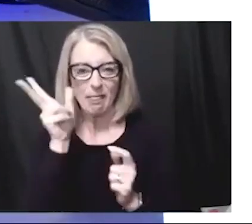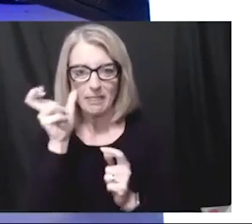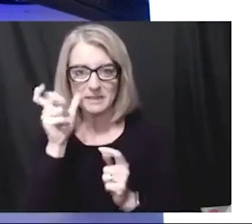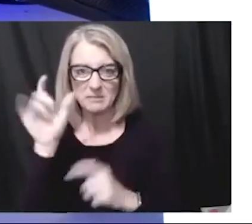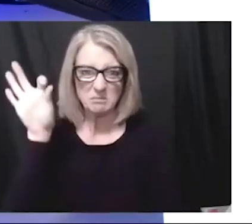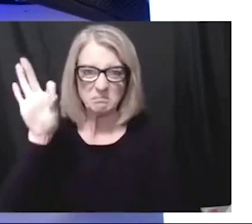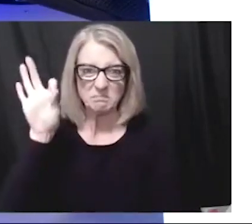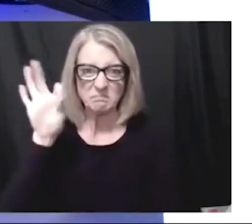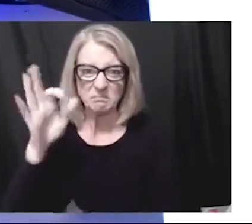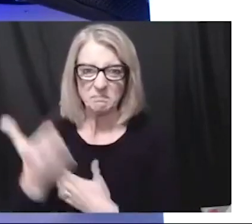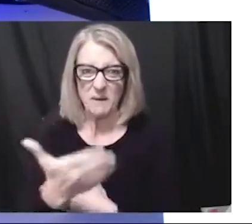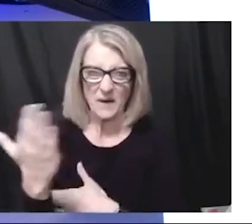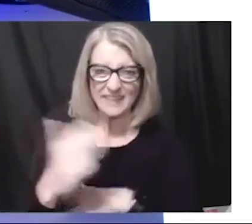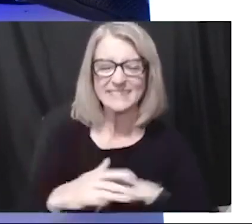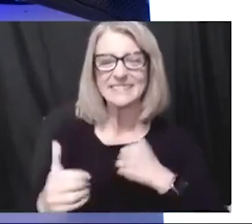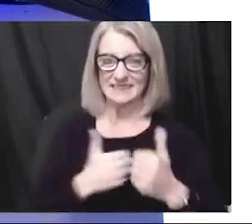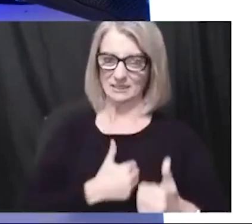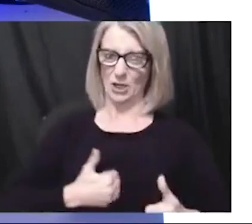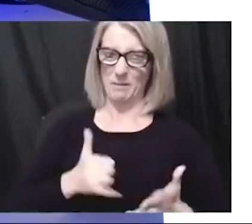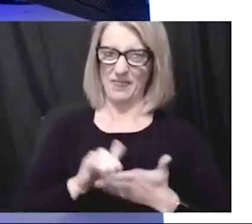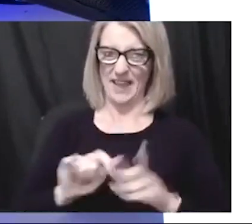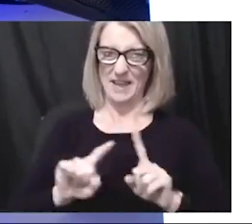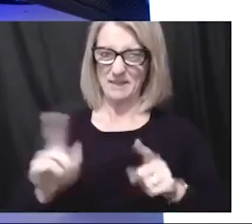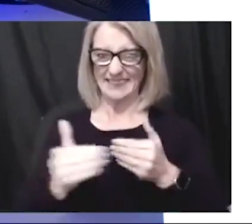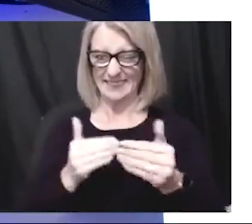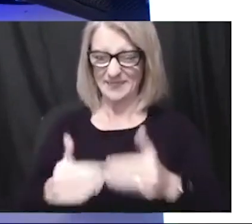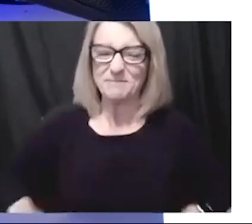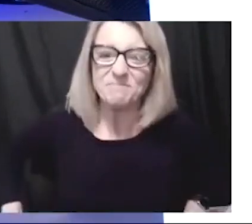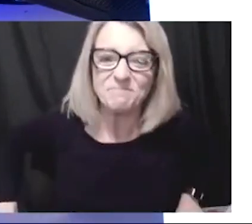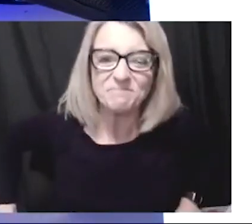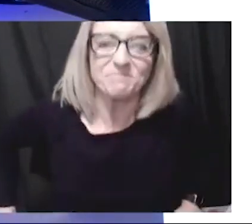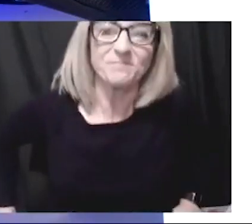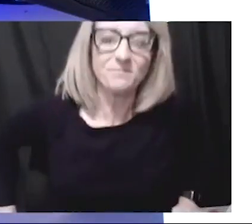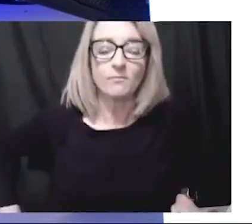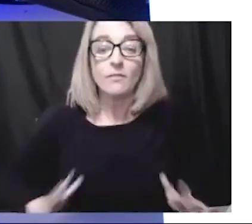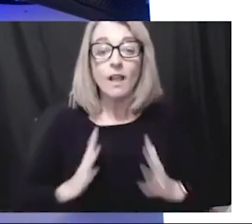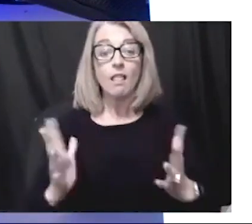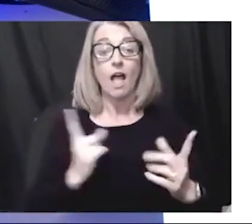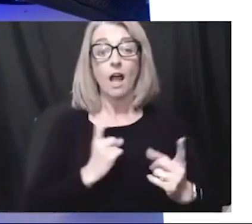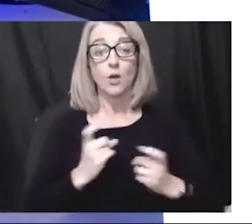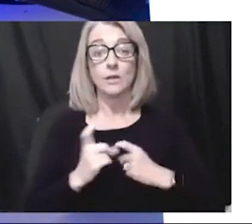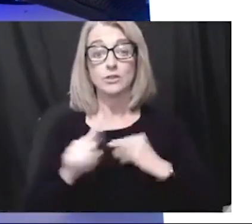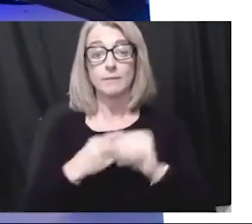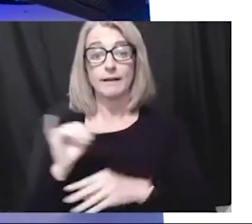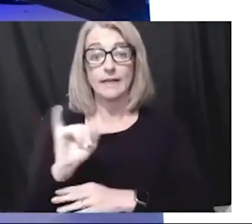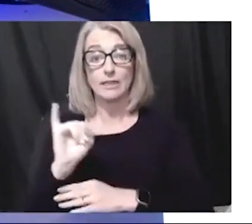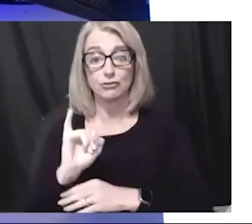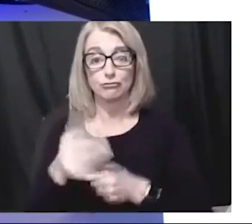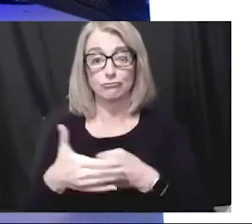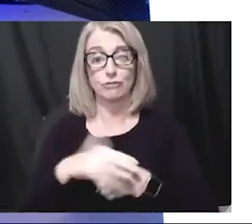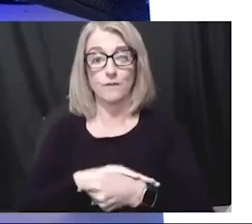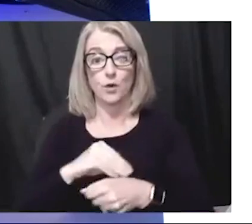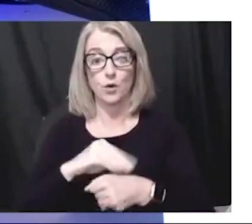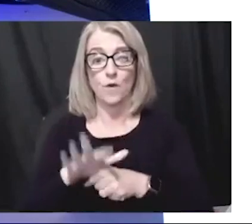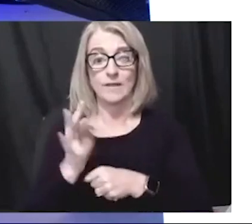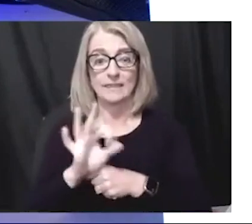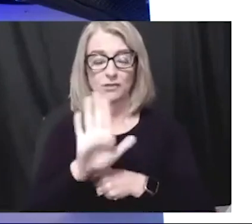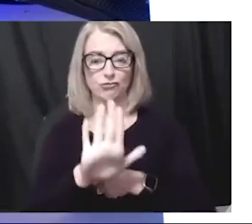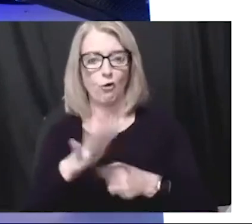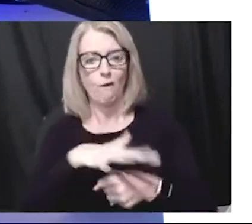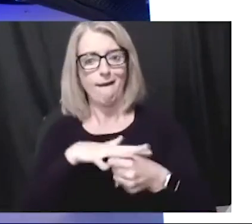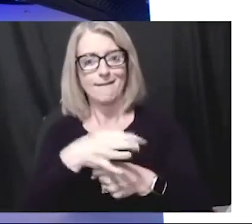rant. Sorry about that. But, we get a lot of questions about insurance coverage during COVID-19 care. And this is your area of expertise. You work on